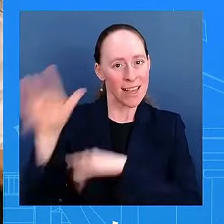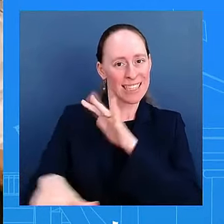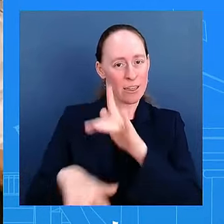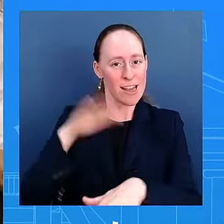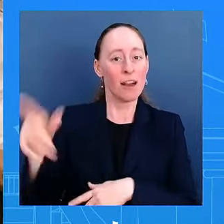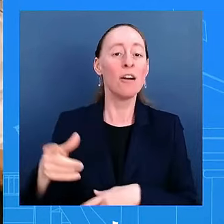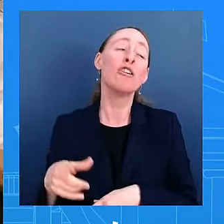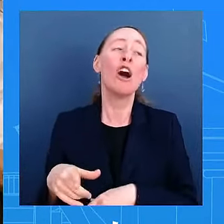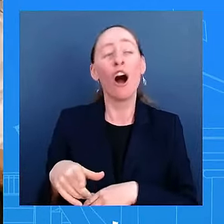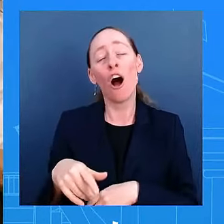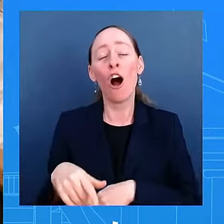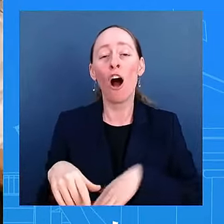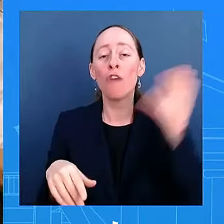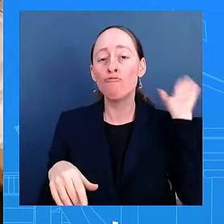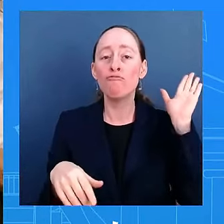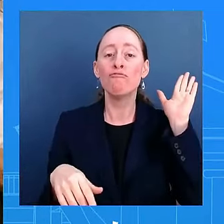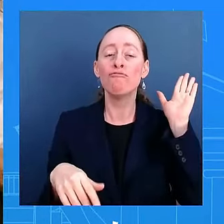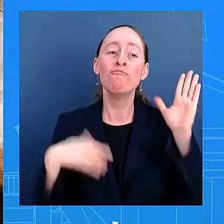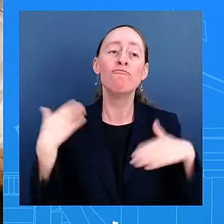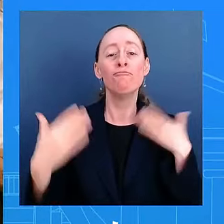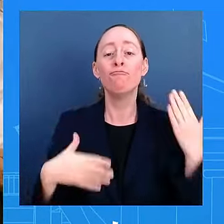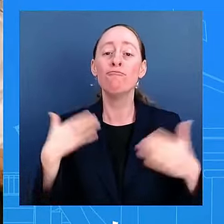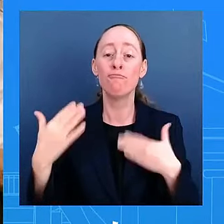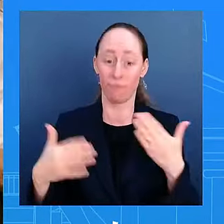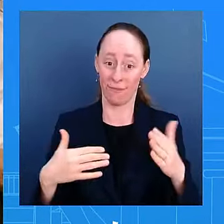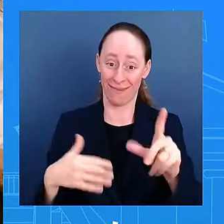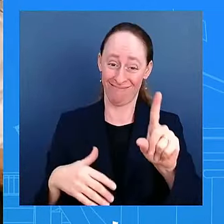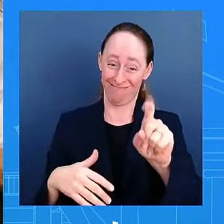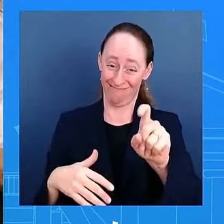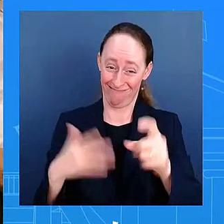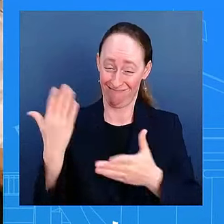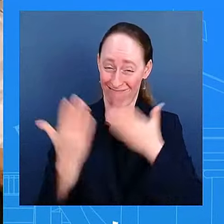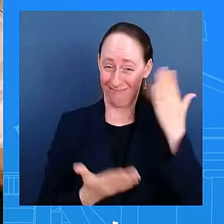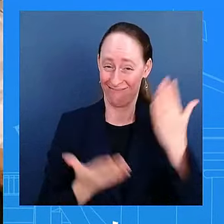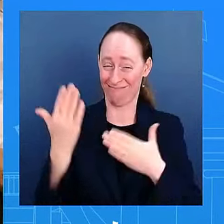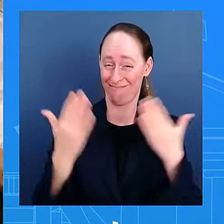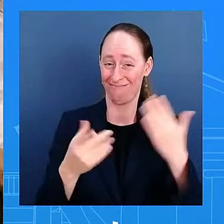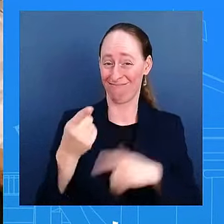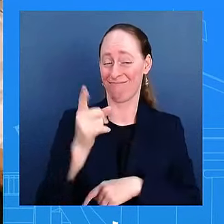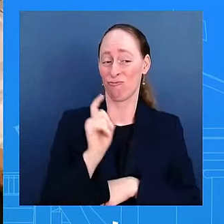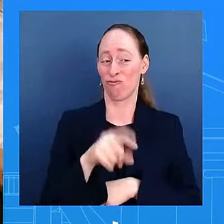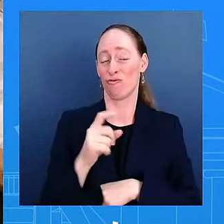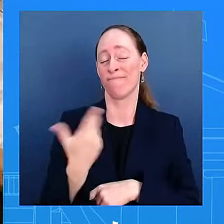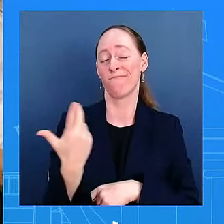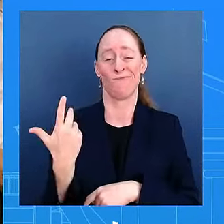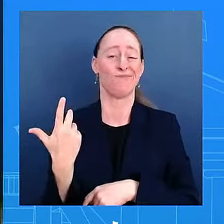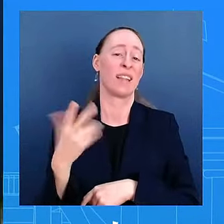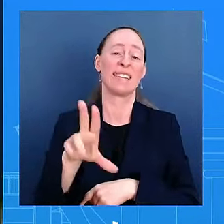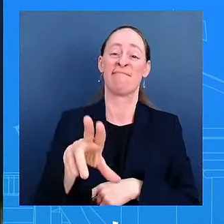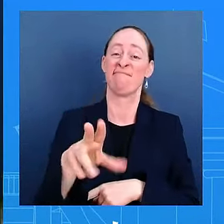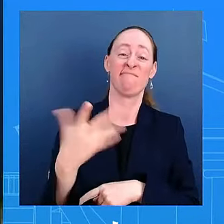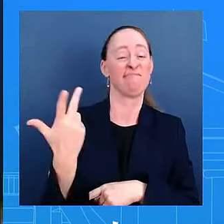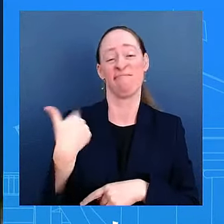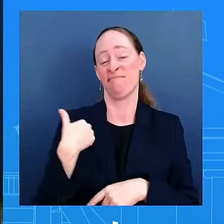the White House is giving any new consideration to conditions being placed on aid delivered to Israel. No.